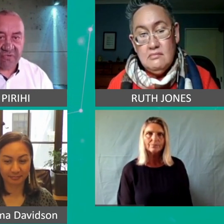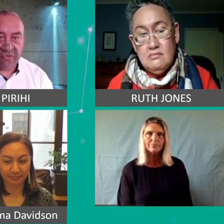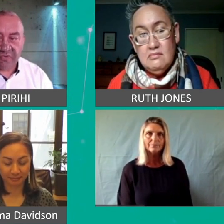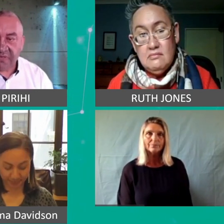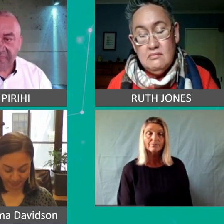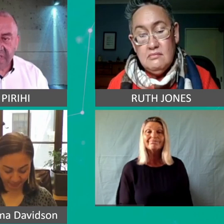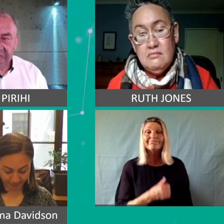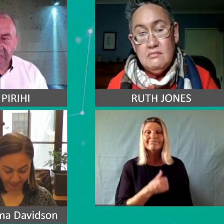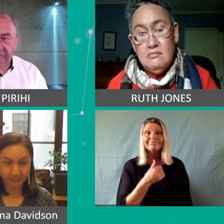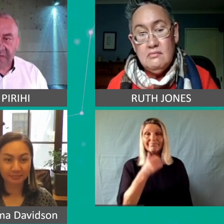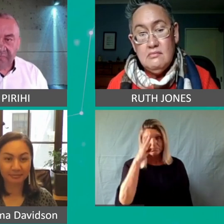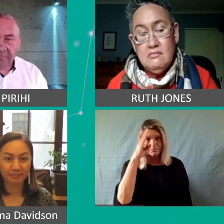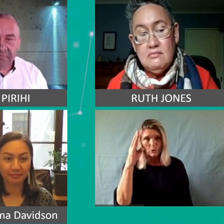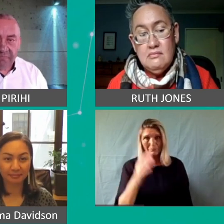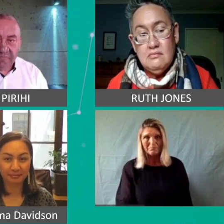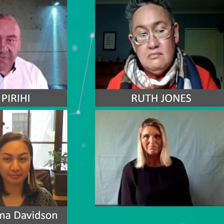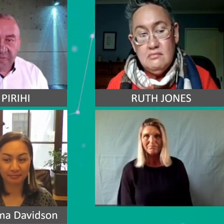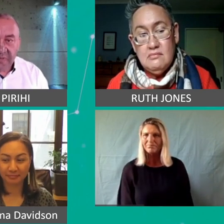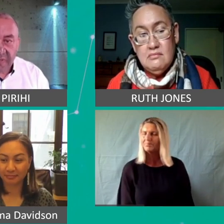Kia ora kōrua.